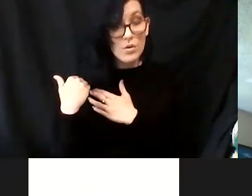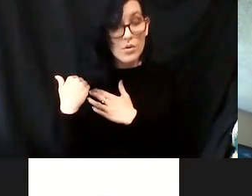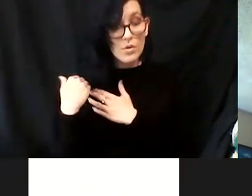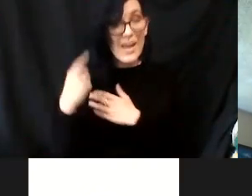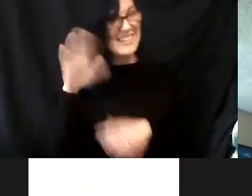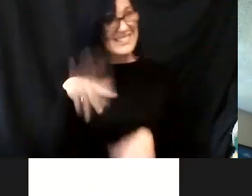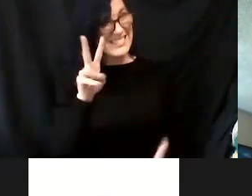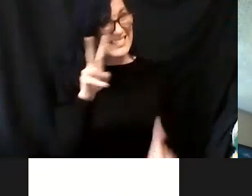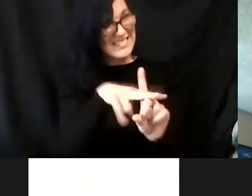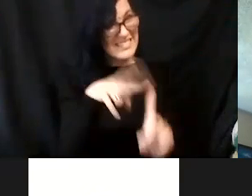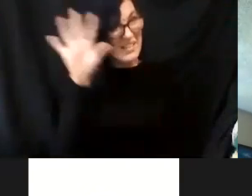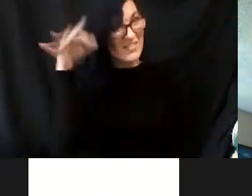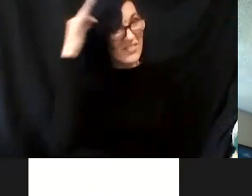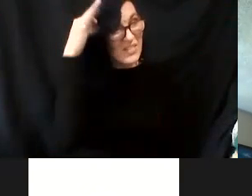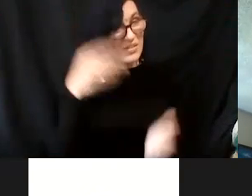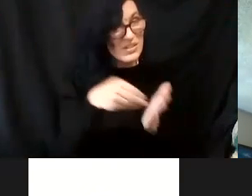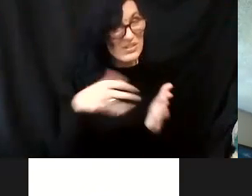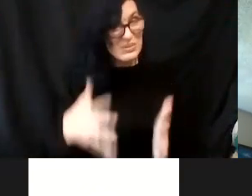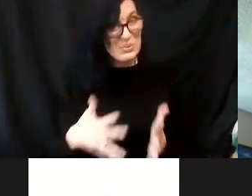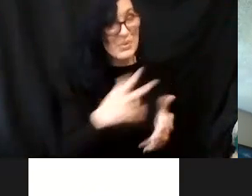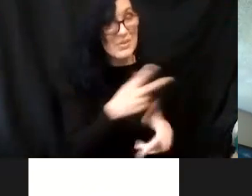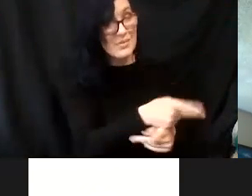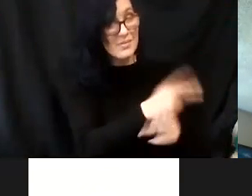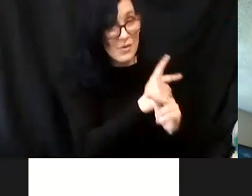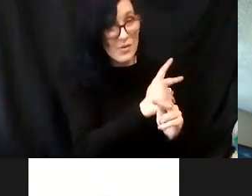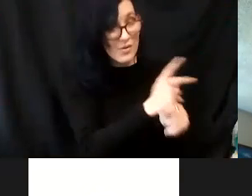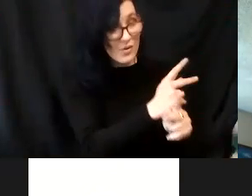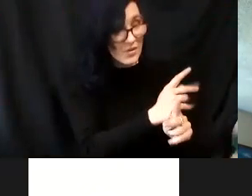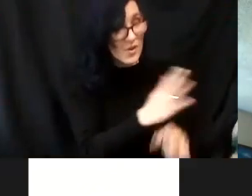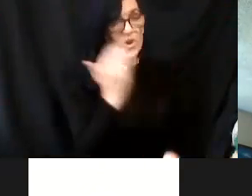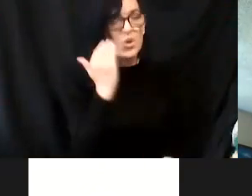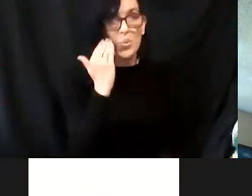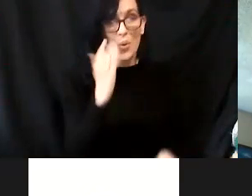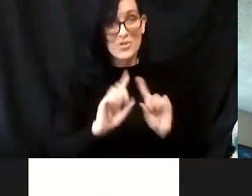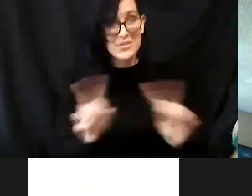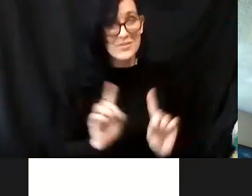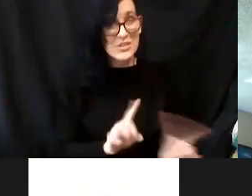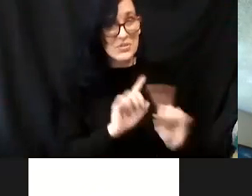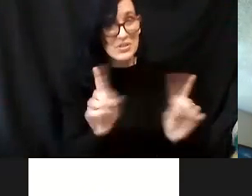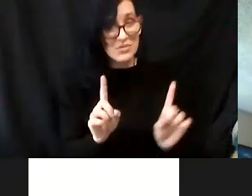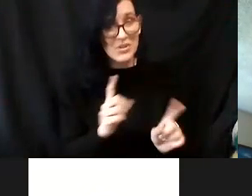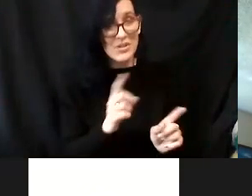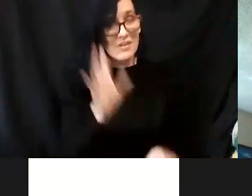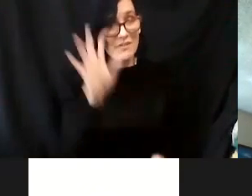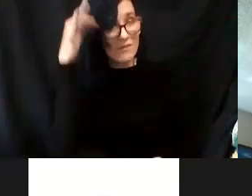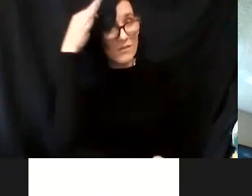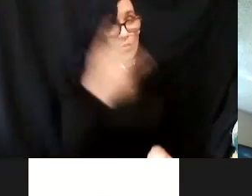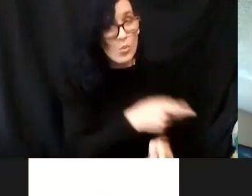And you also have to be careful, there's different kinds of federal loans. So some of